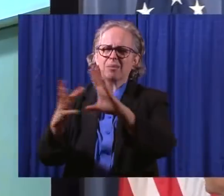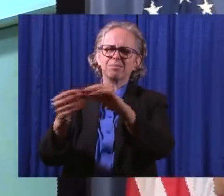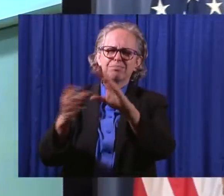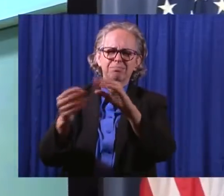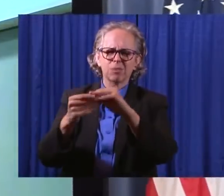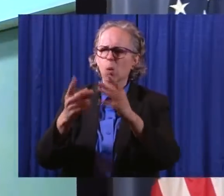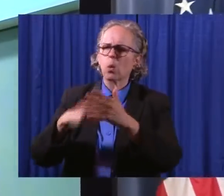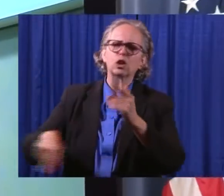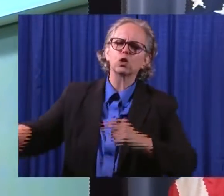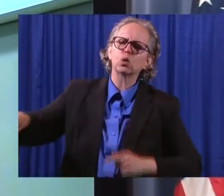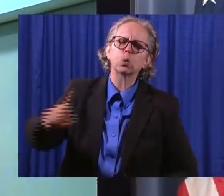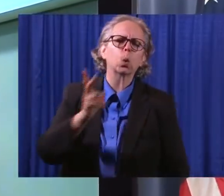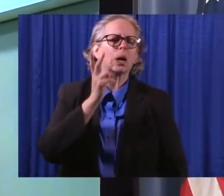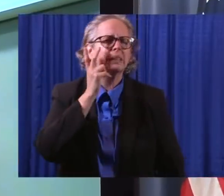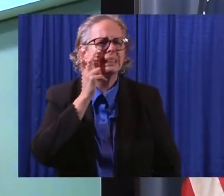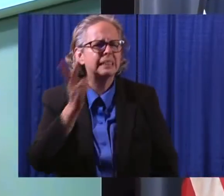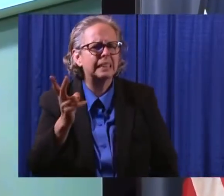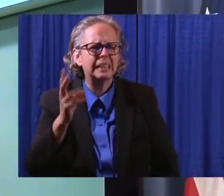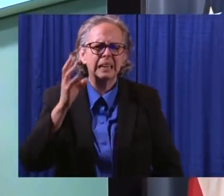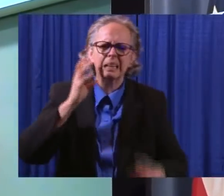out there as far as